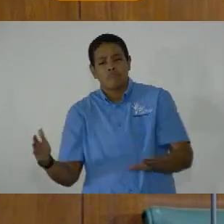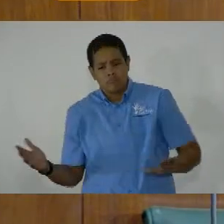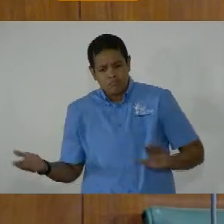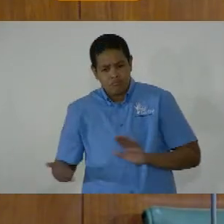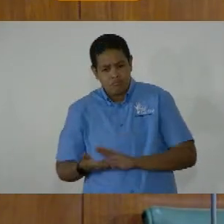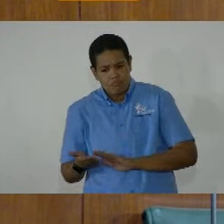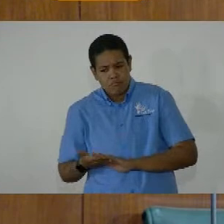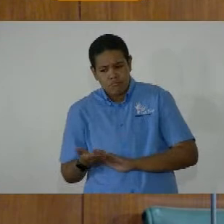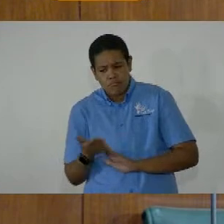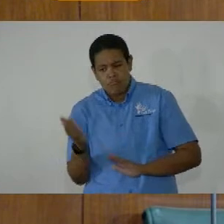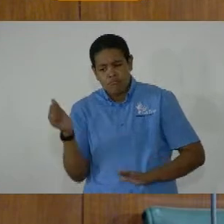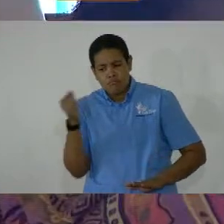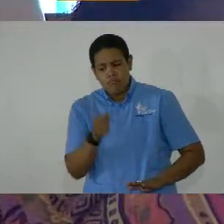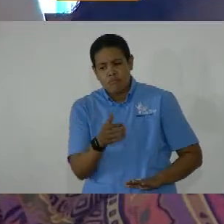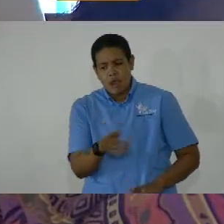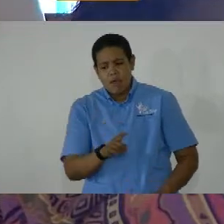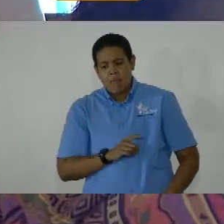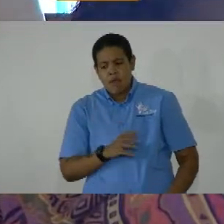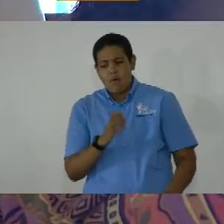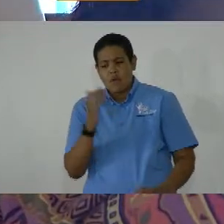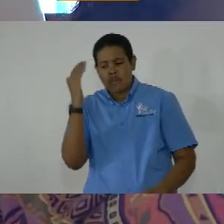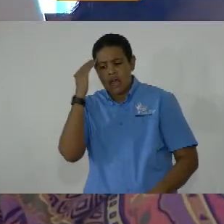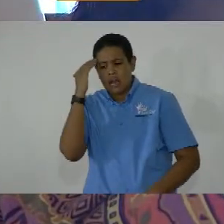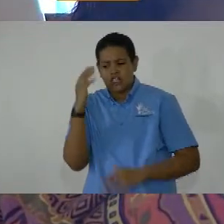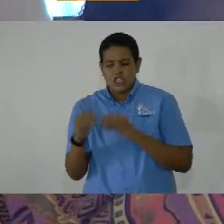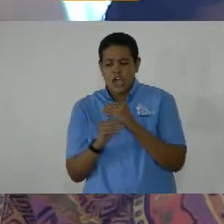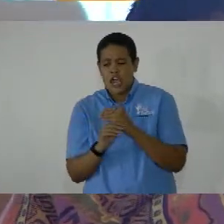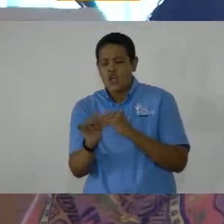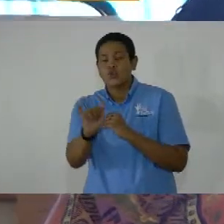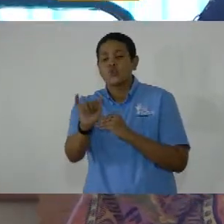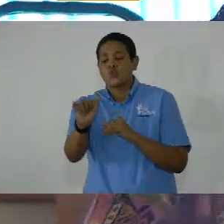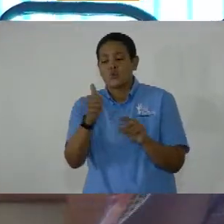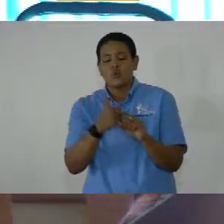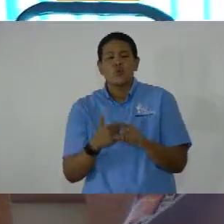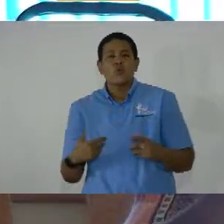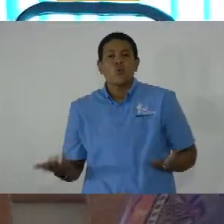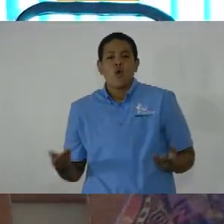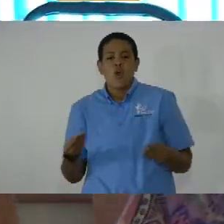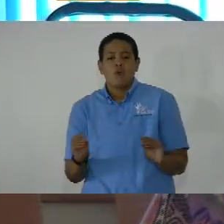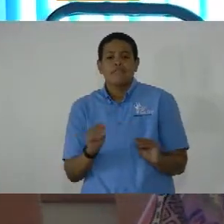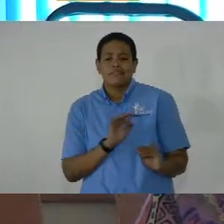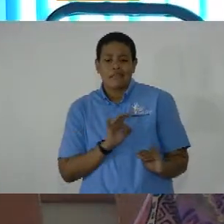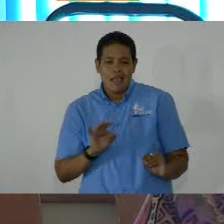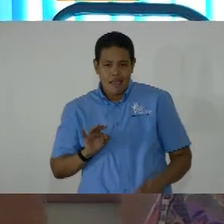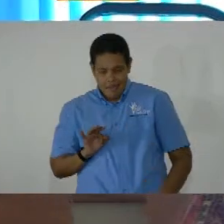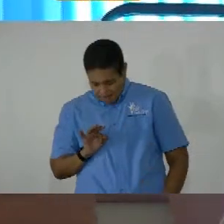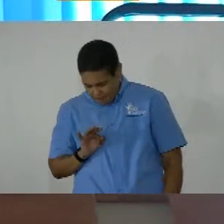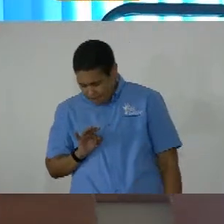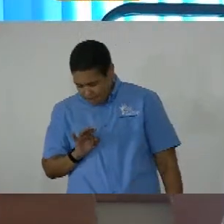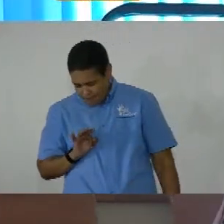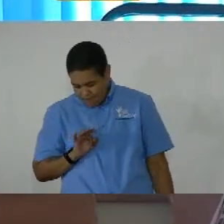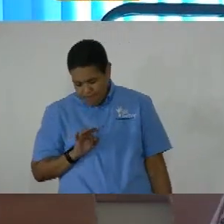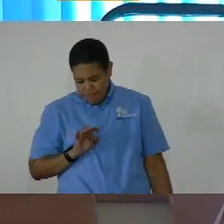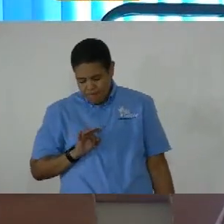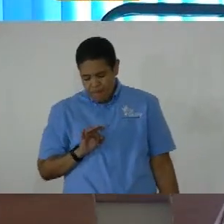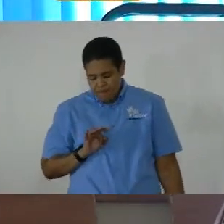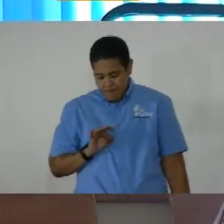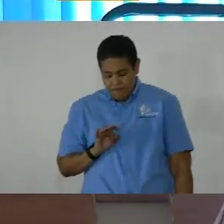way. I want to acknowledge as well, Madam Speaker, the office staff